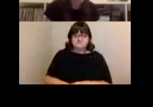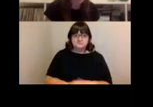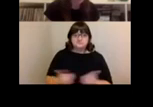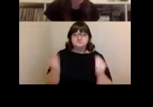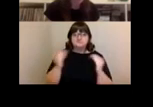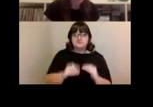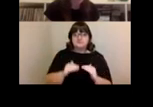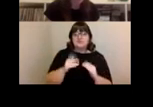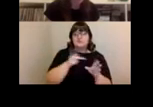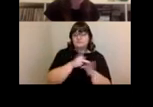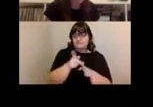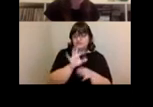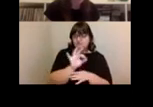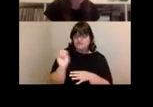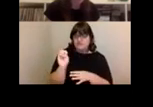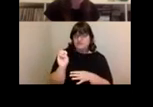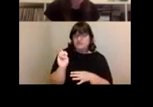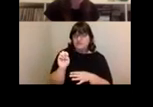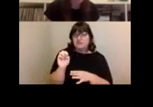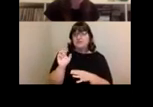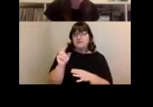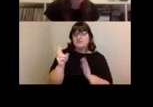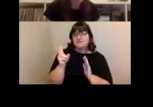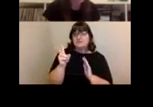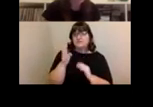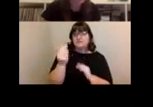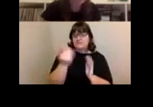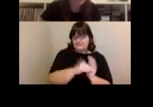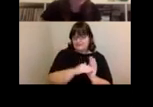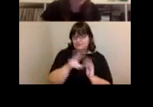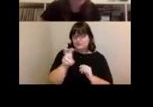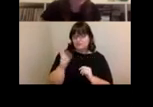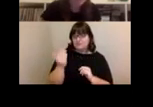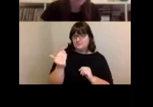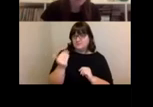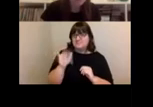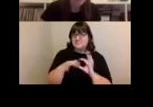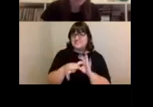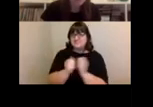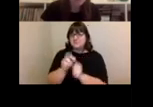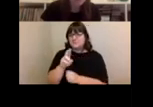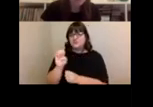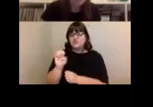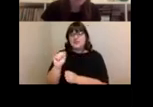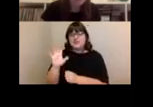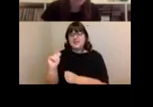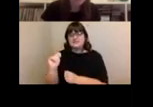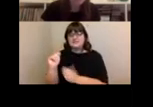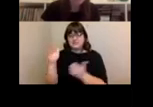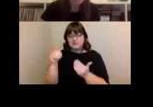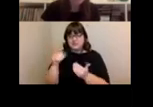have $14,215. This is a lot to do with the REACT grant and also our bookkeeping